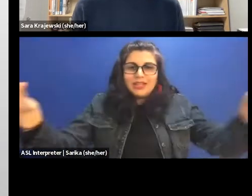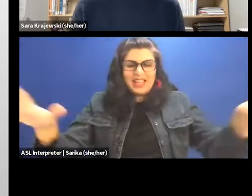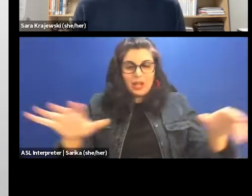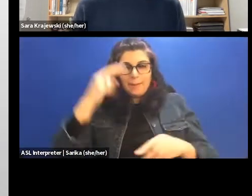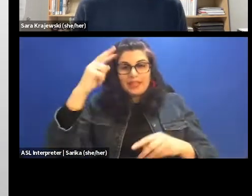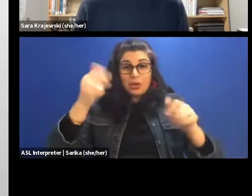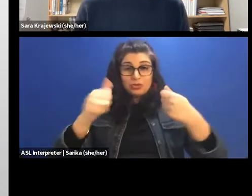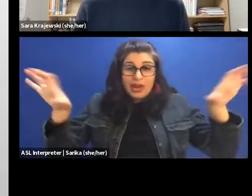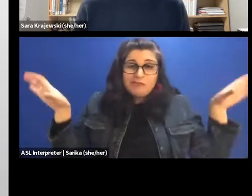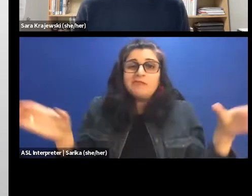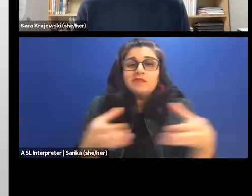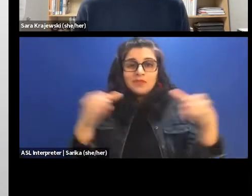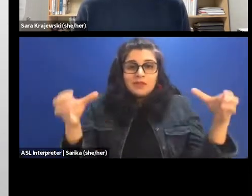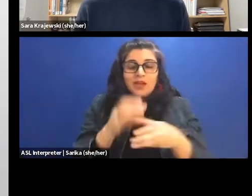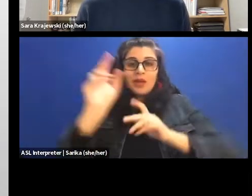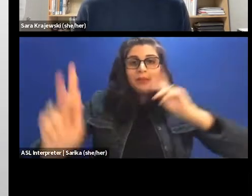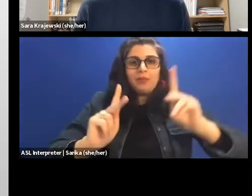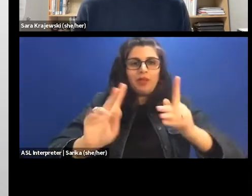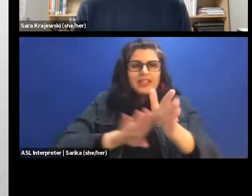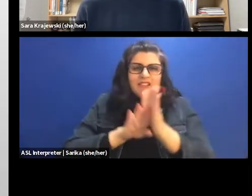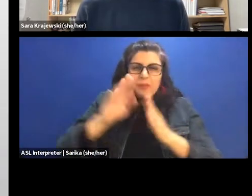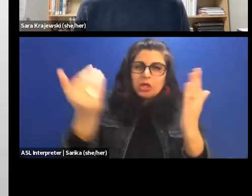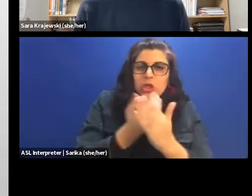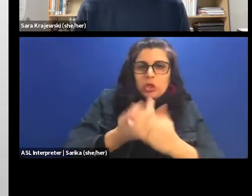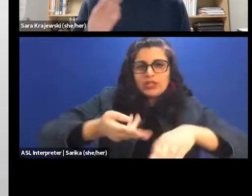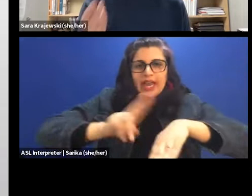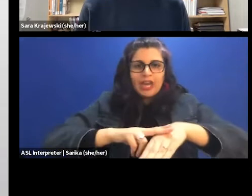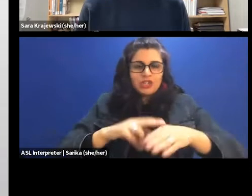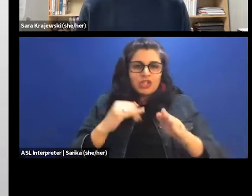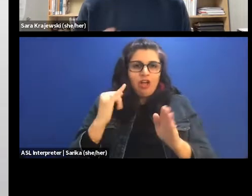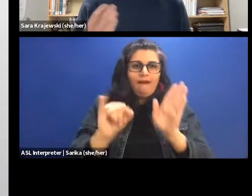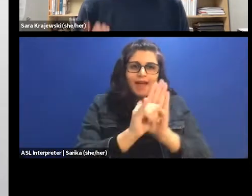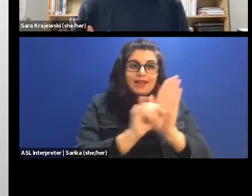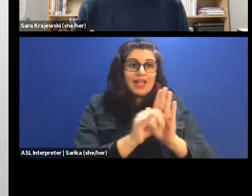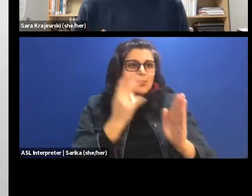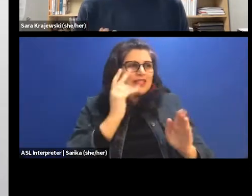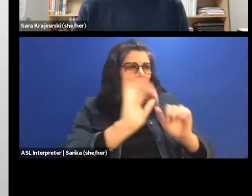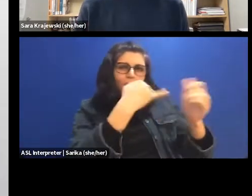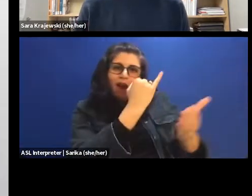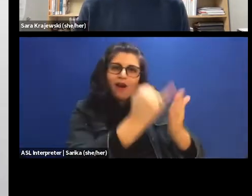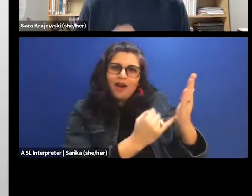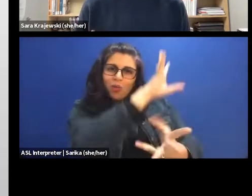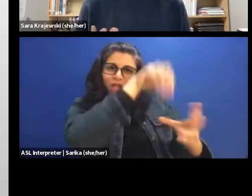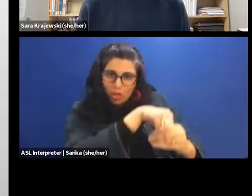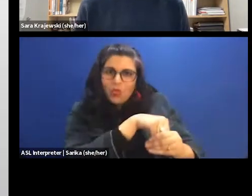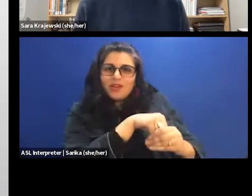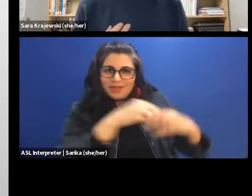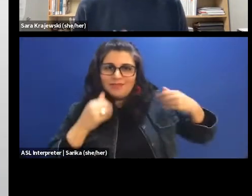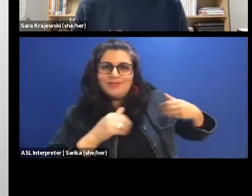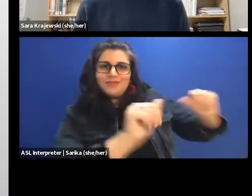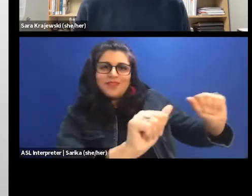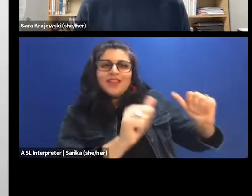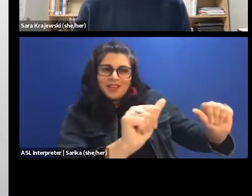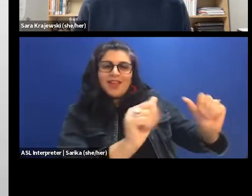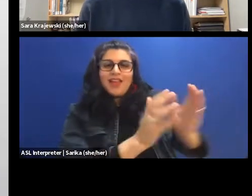people and build a new national identity. And we will see how artists were included in these efforts through such